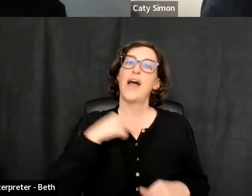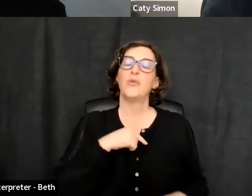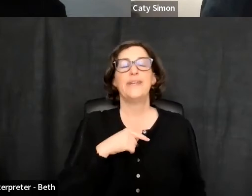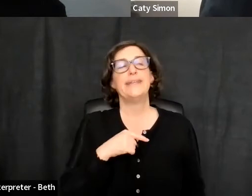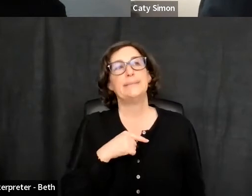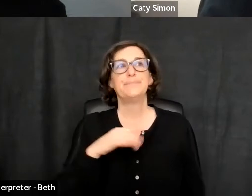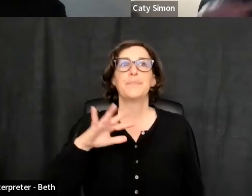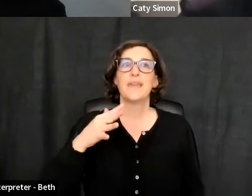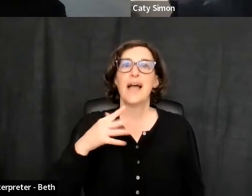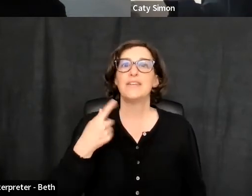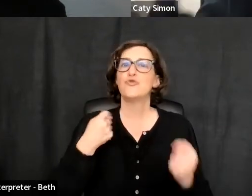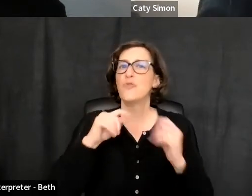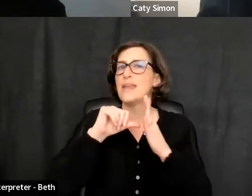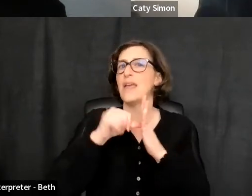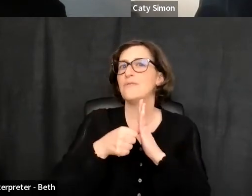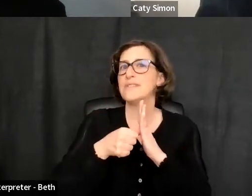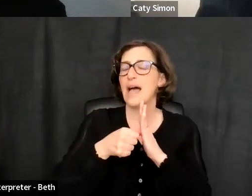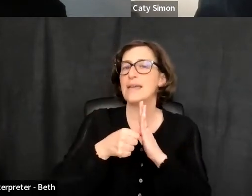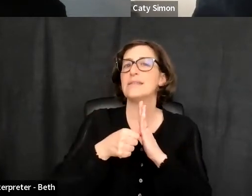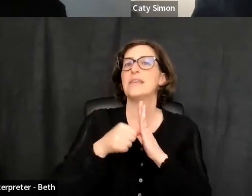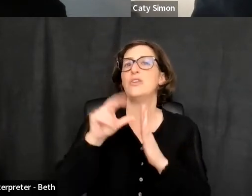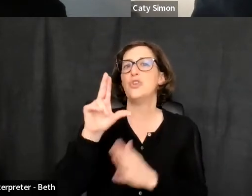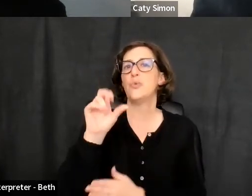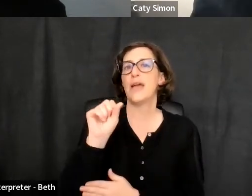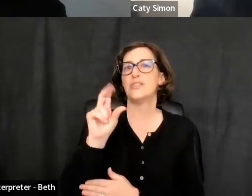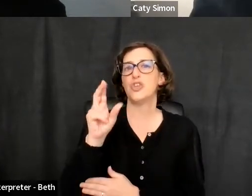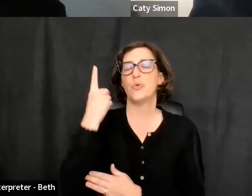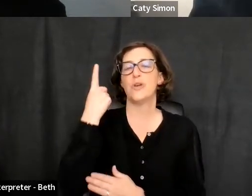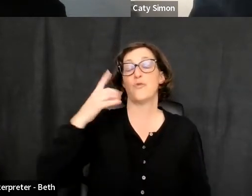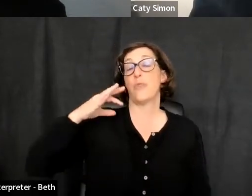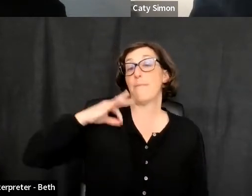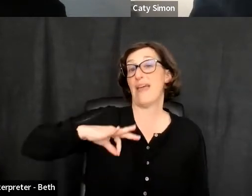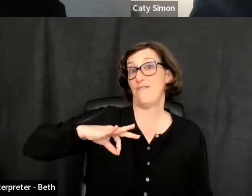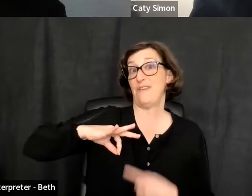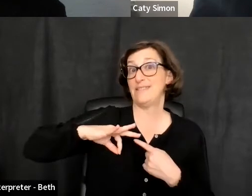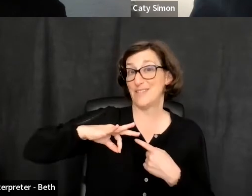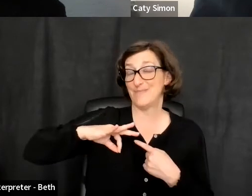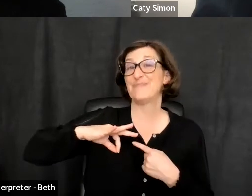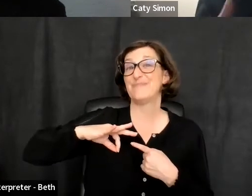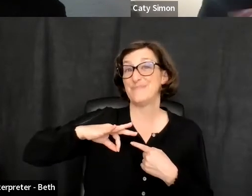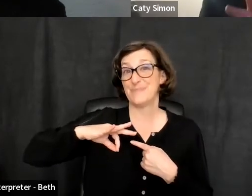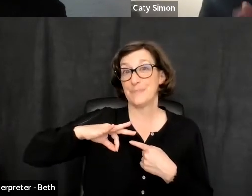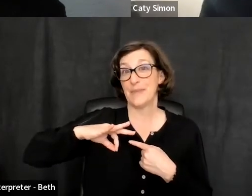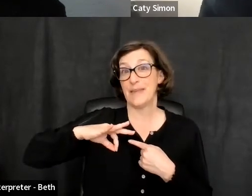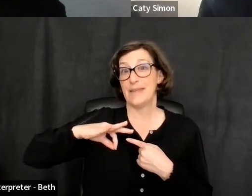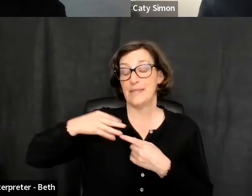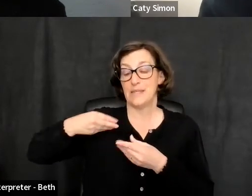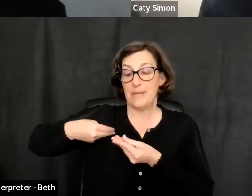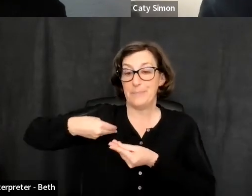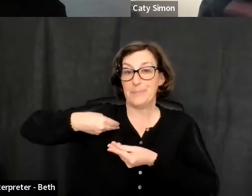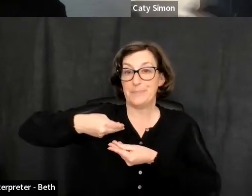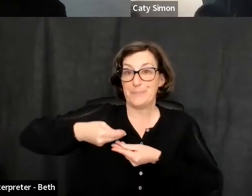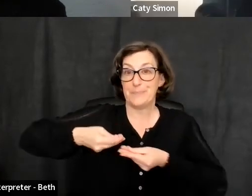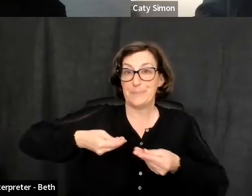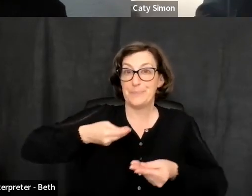What we really try to emphasize in USU is for that benefit to be trickled down and to